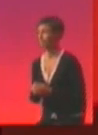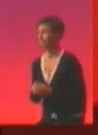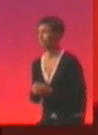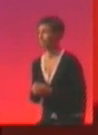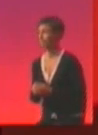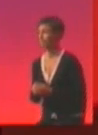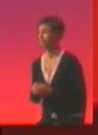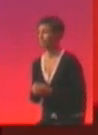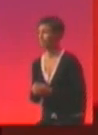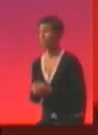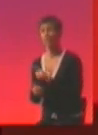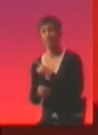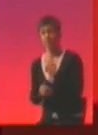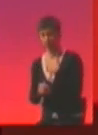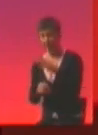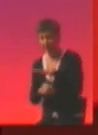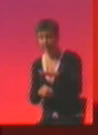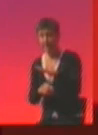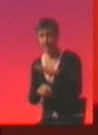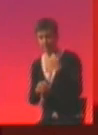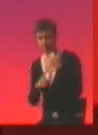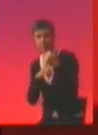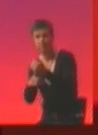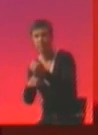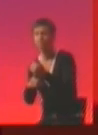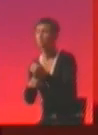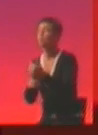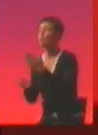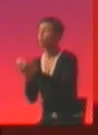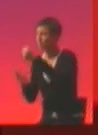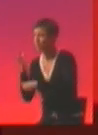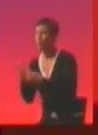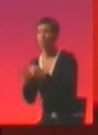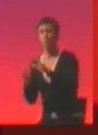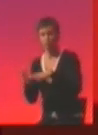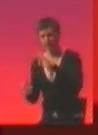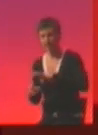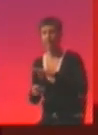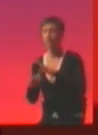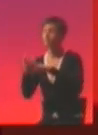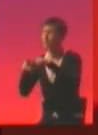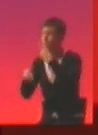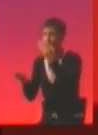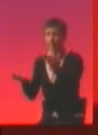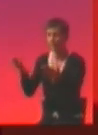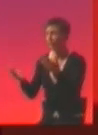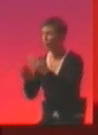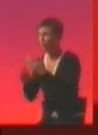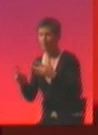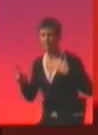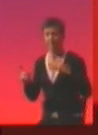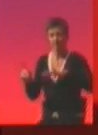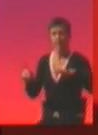Conference, that's why we'll keep helping families, backing Sure Start and child benefit, making sure mums and dads can balance work and family